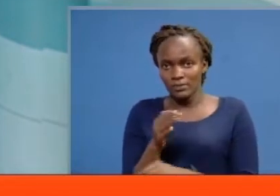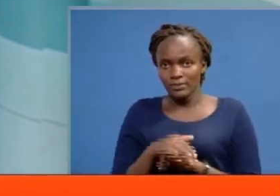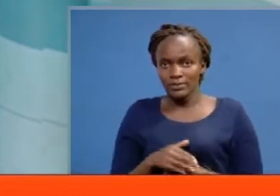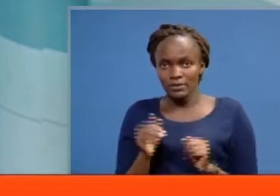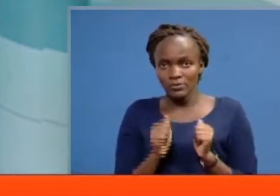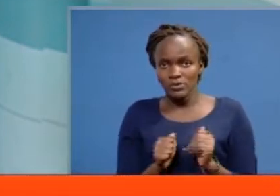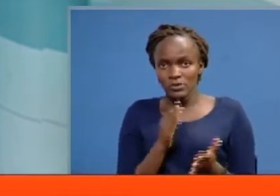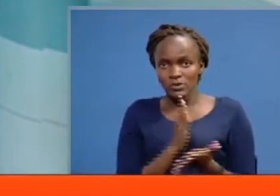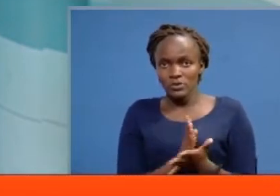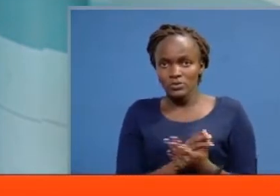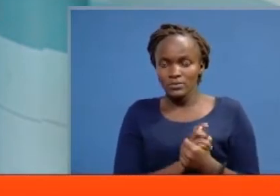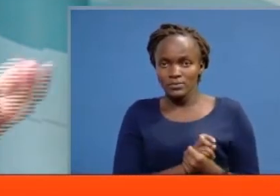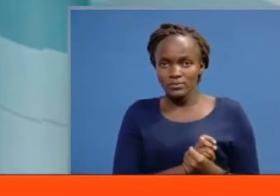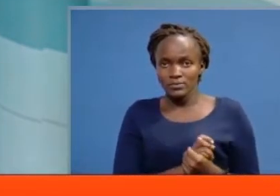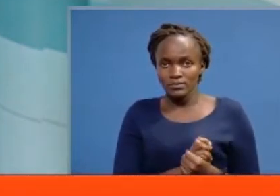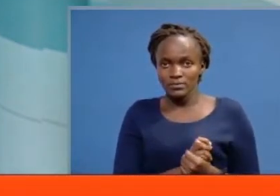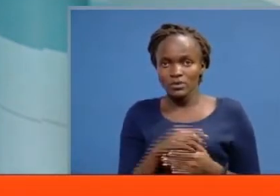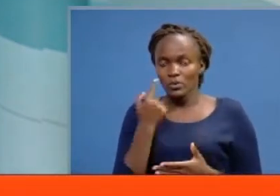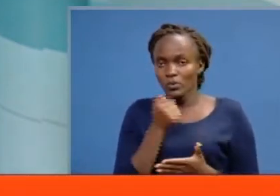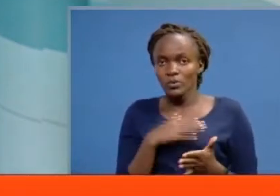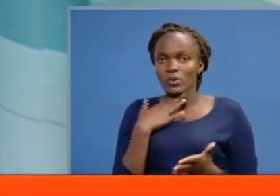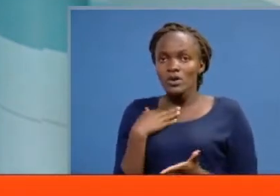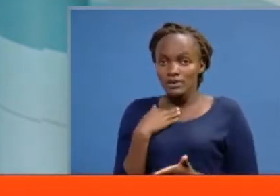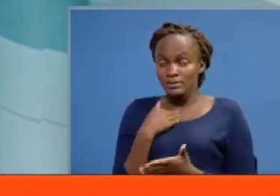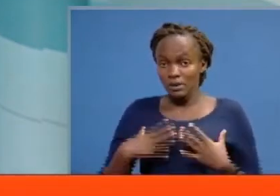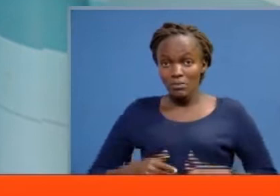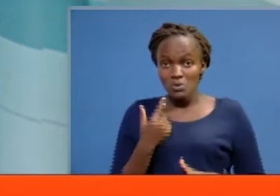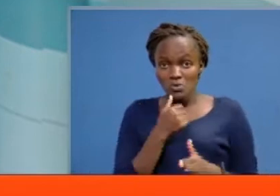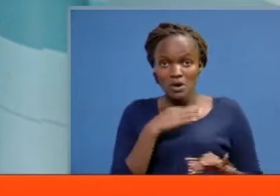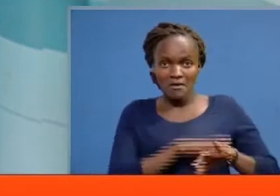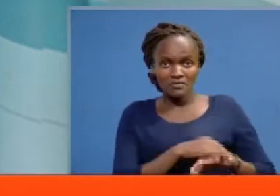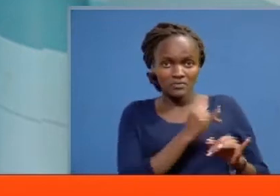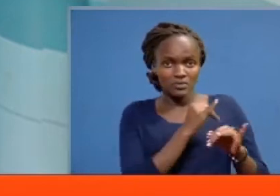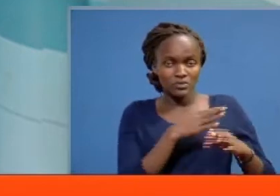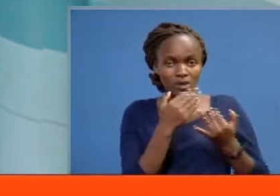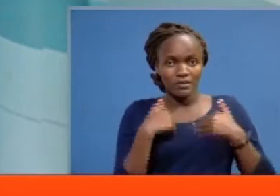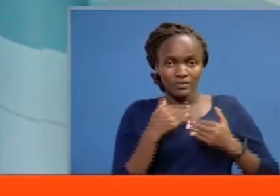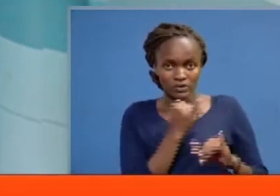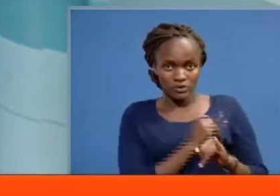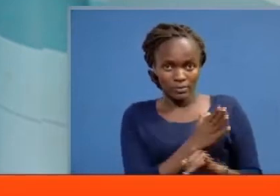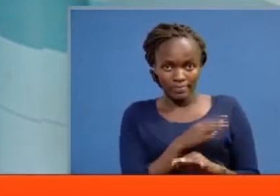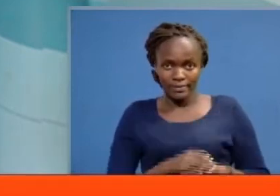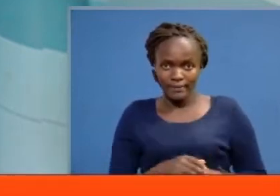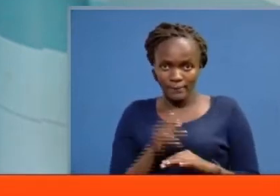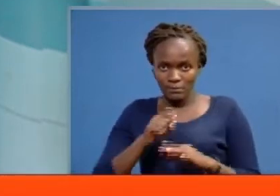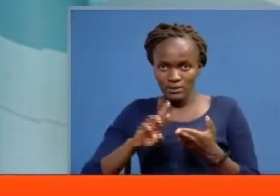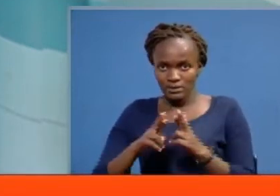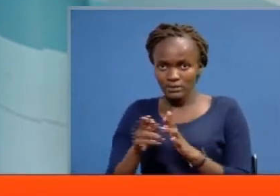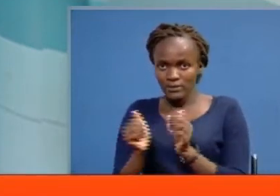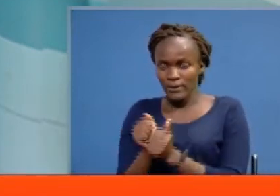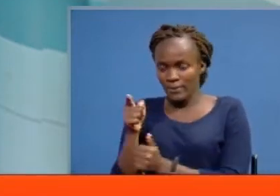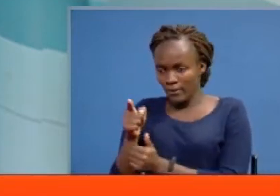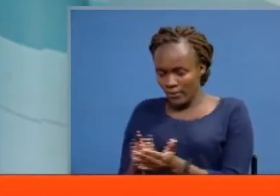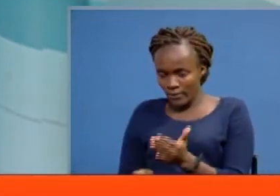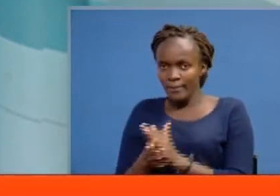that the job, the employer is seeking for. So every time you're writing a CV, you have to correlate it together with the